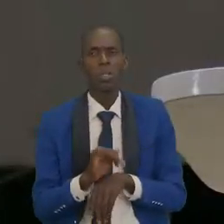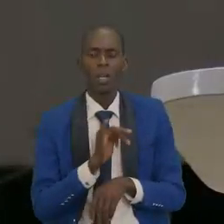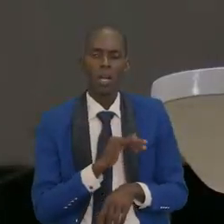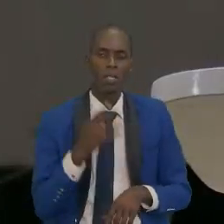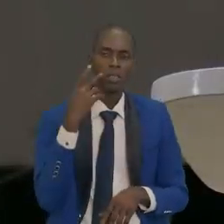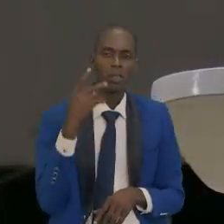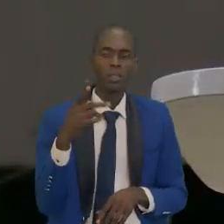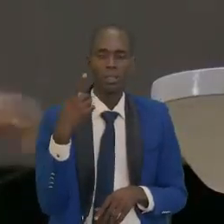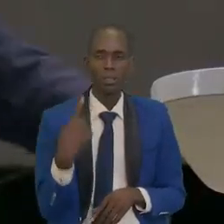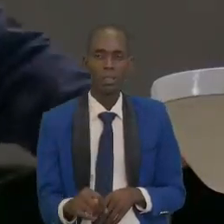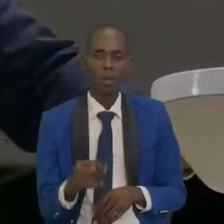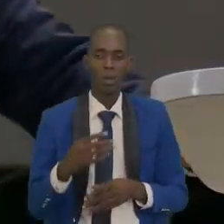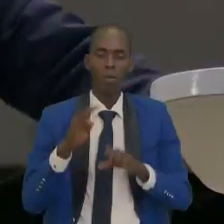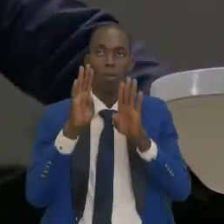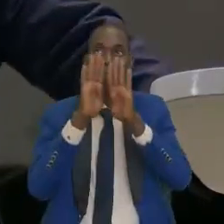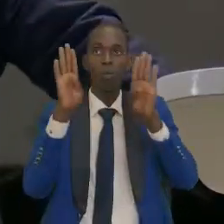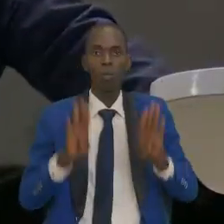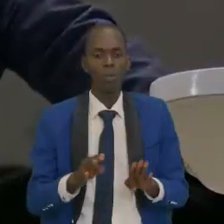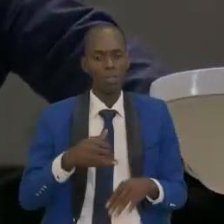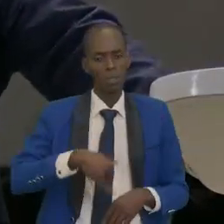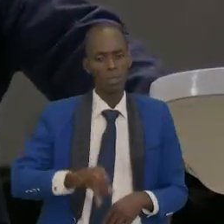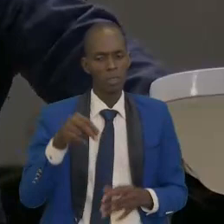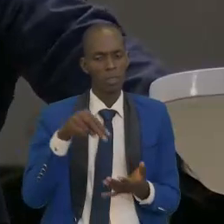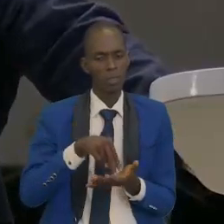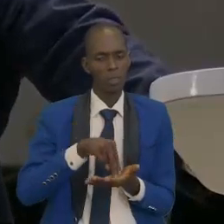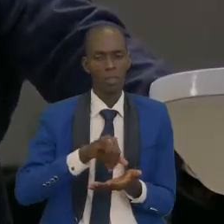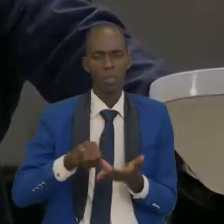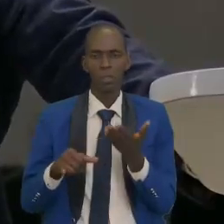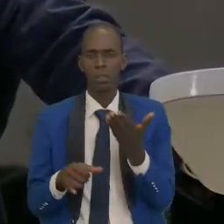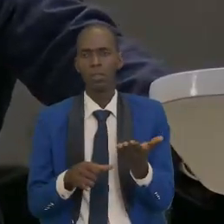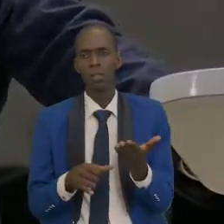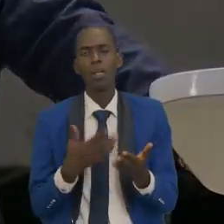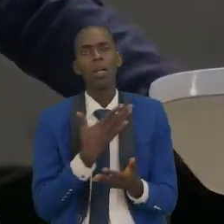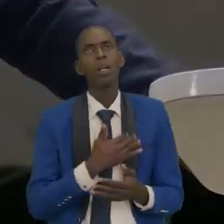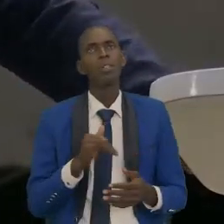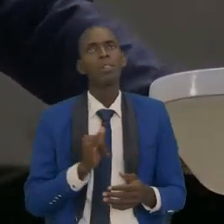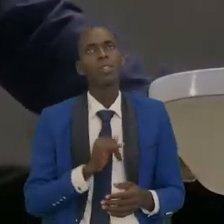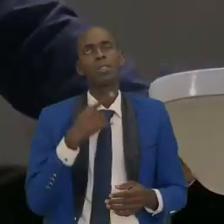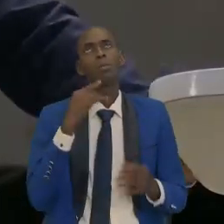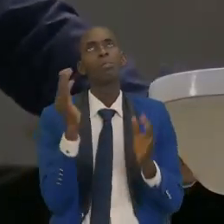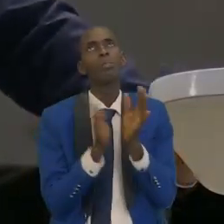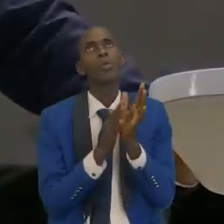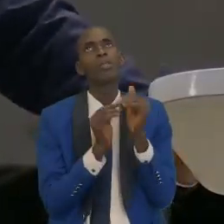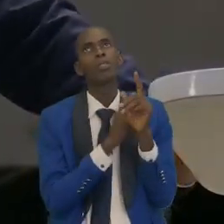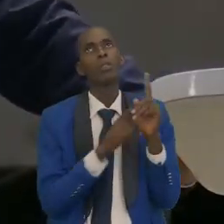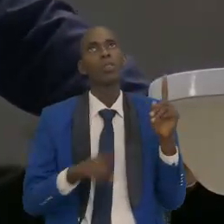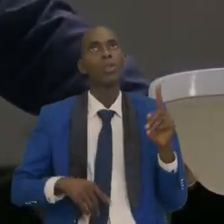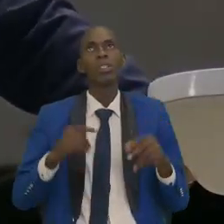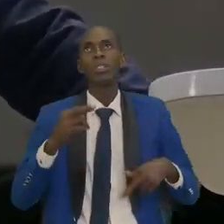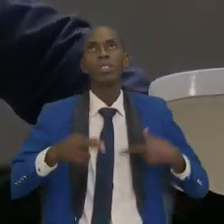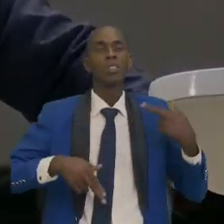walls still standing there and I say praise the Lord the Revival is